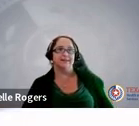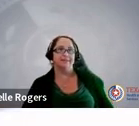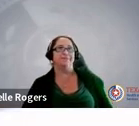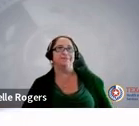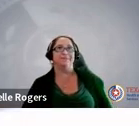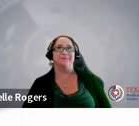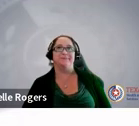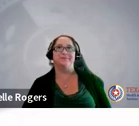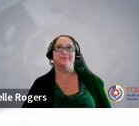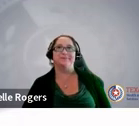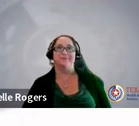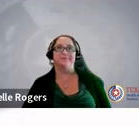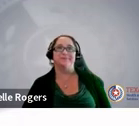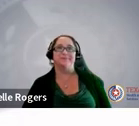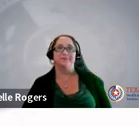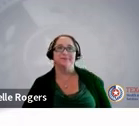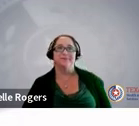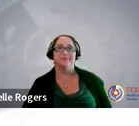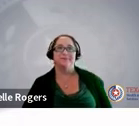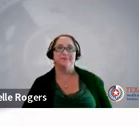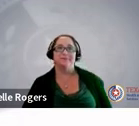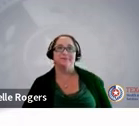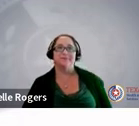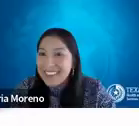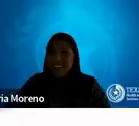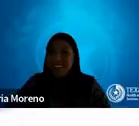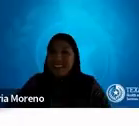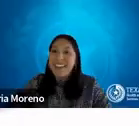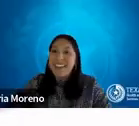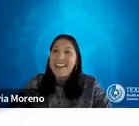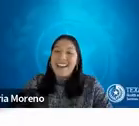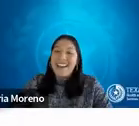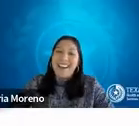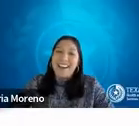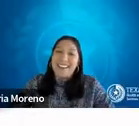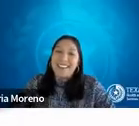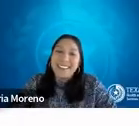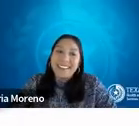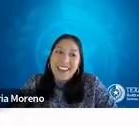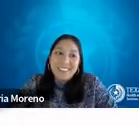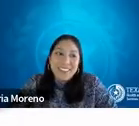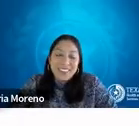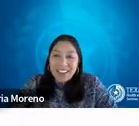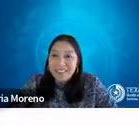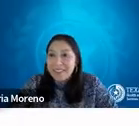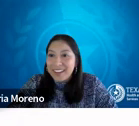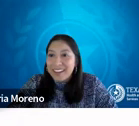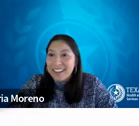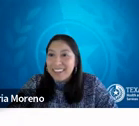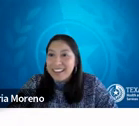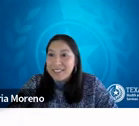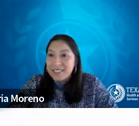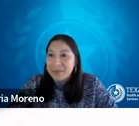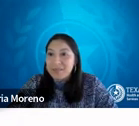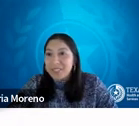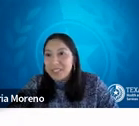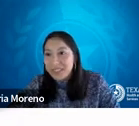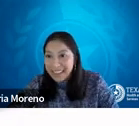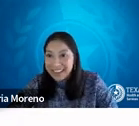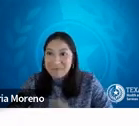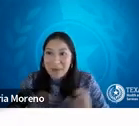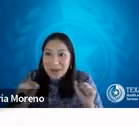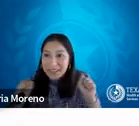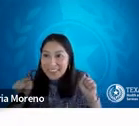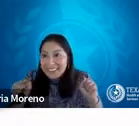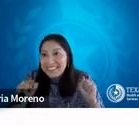Victoria's next. Yep. Awesome. Thank you so much, Gabrielle. Good afternoon, everyone. Thank you so much for